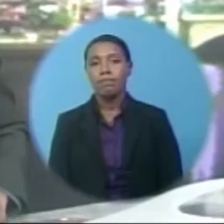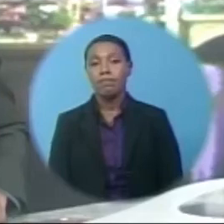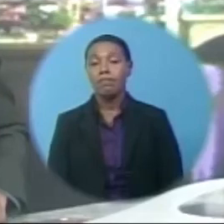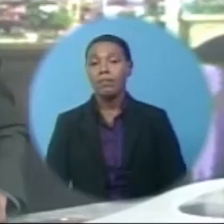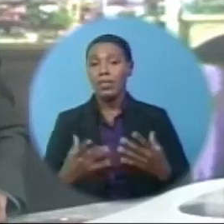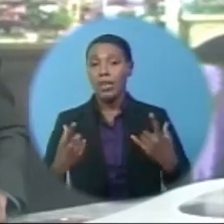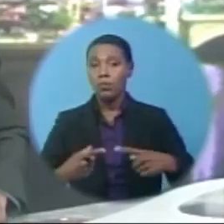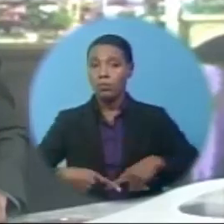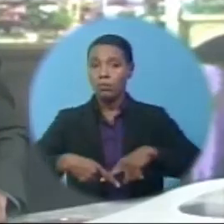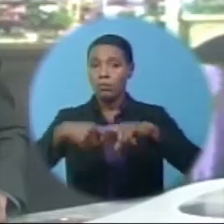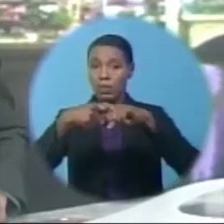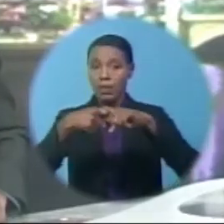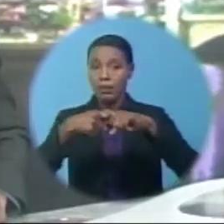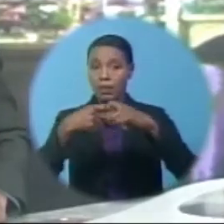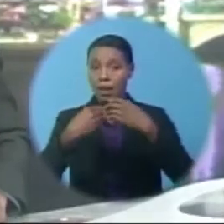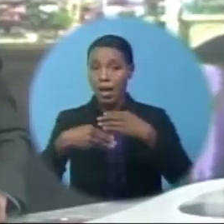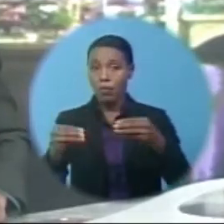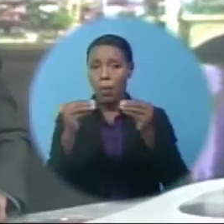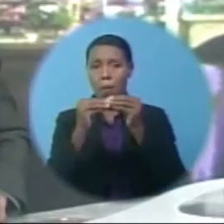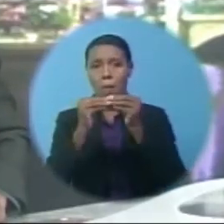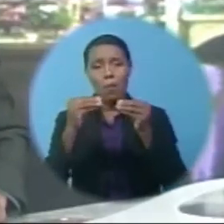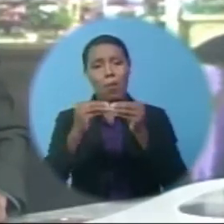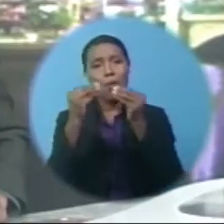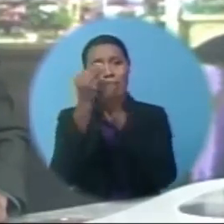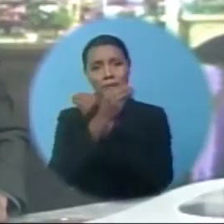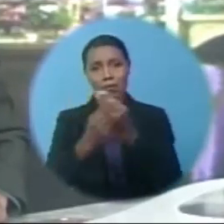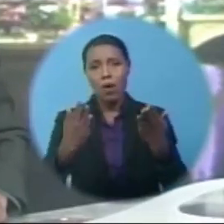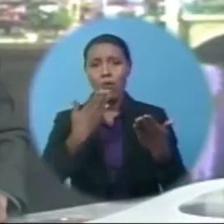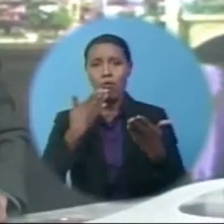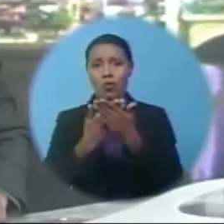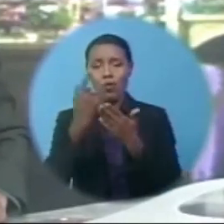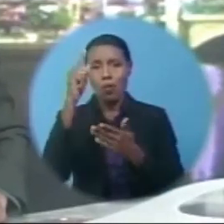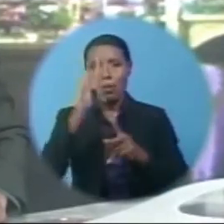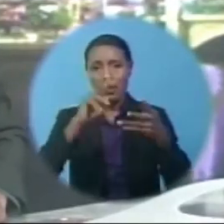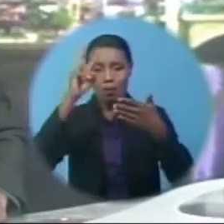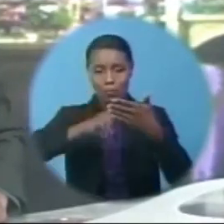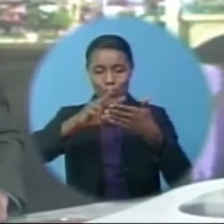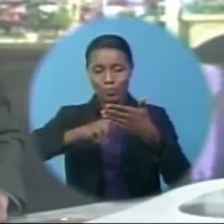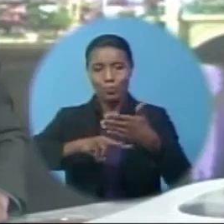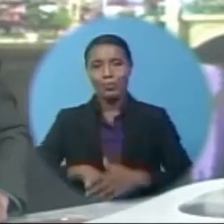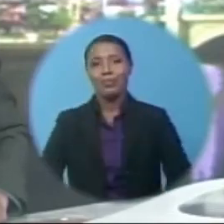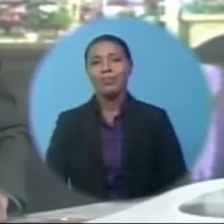Well, we take a pause here, but we have some good news for avid readers after the break.